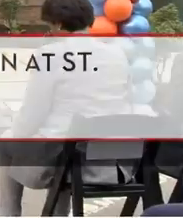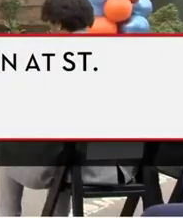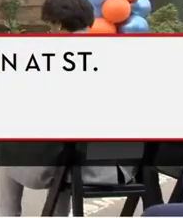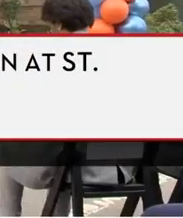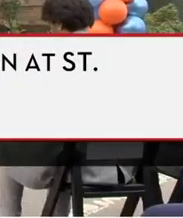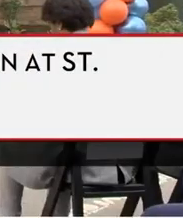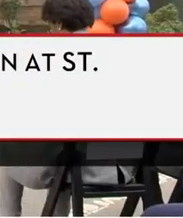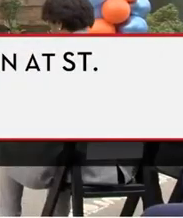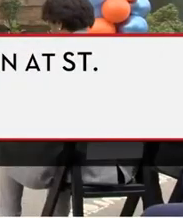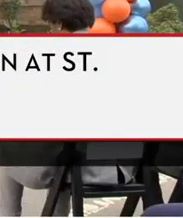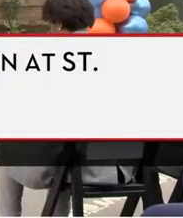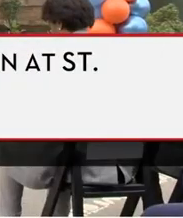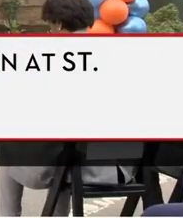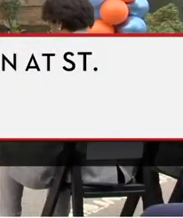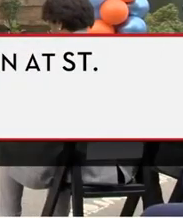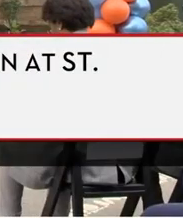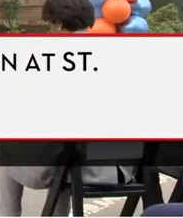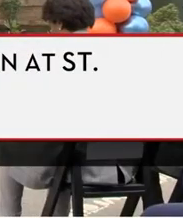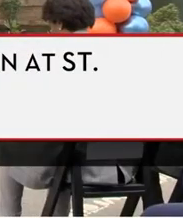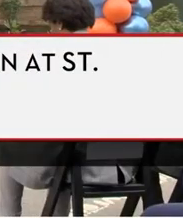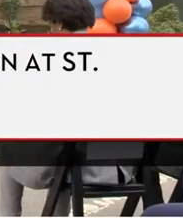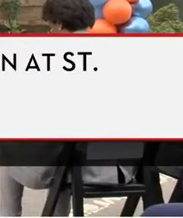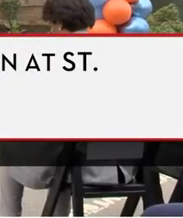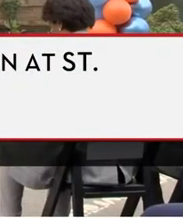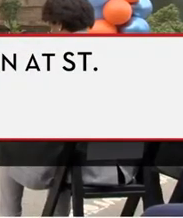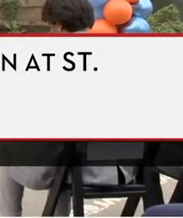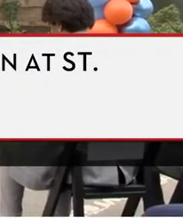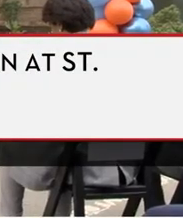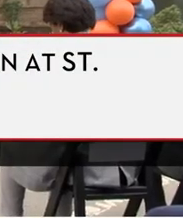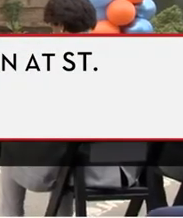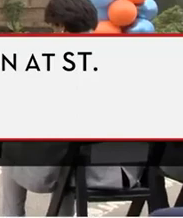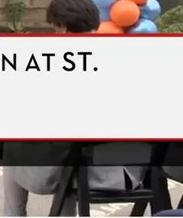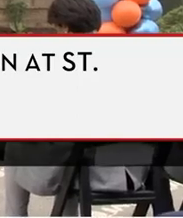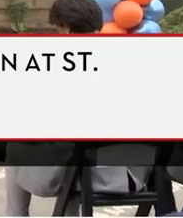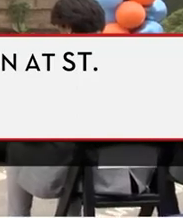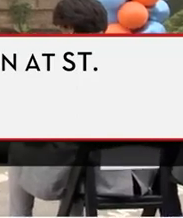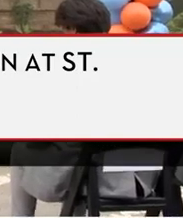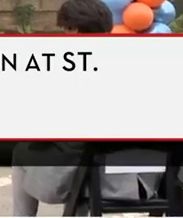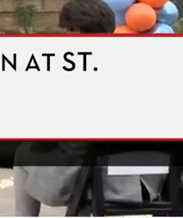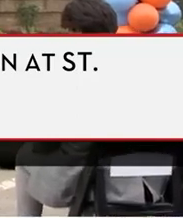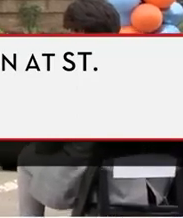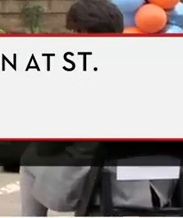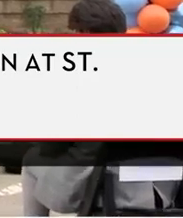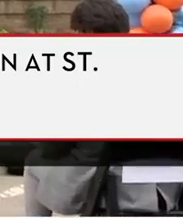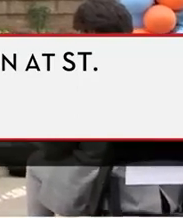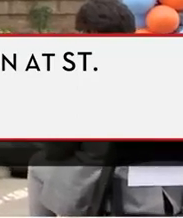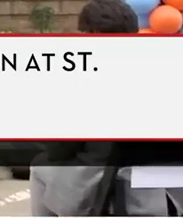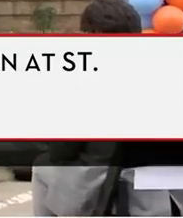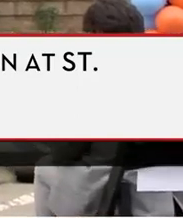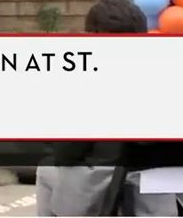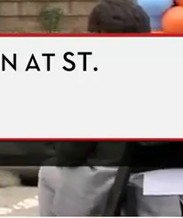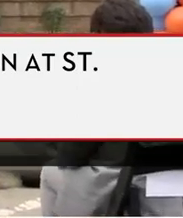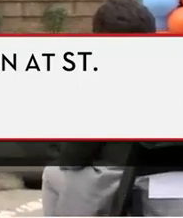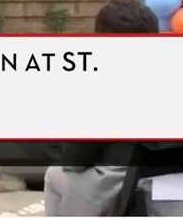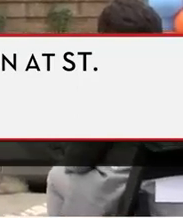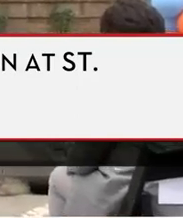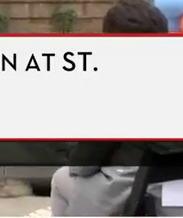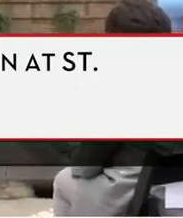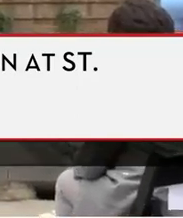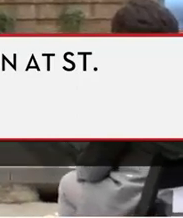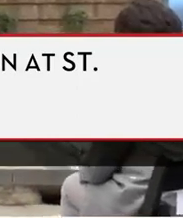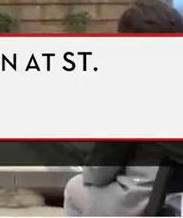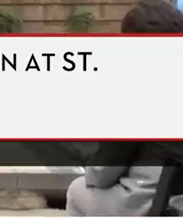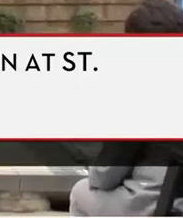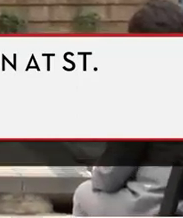Good morning, everyone, and welcome to St. Elizabeth's East. My name is Latrina Owens, and I'm the Executive Director for the